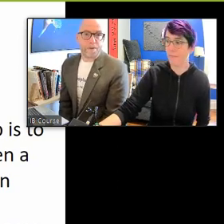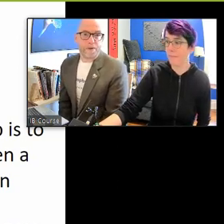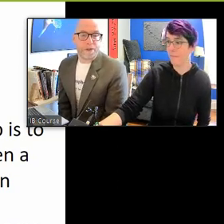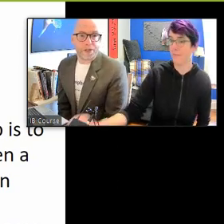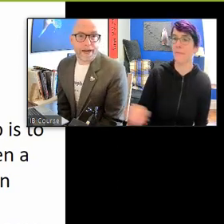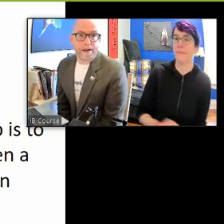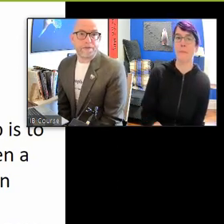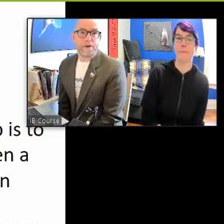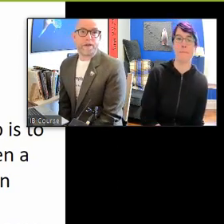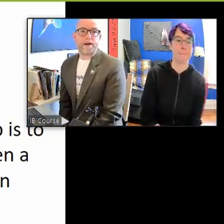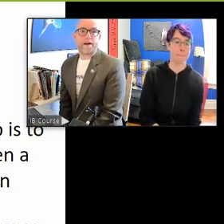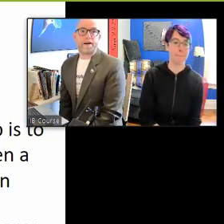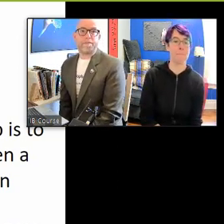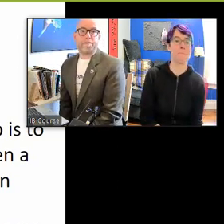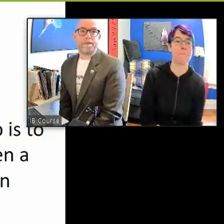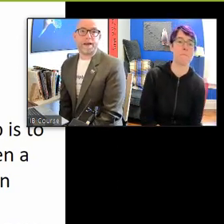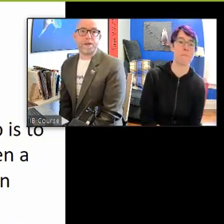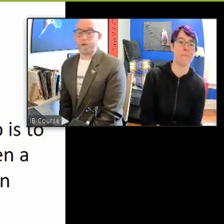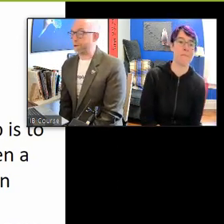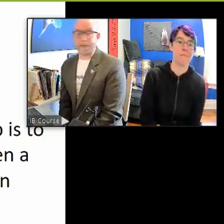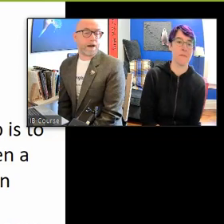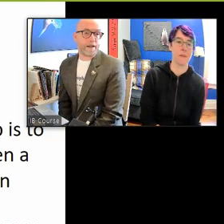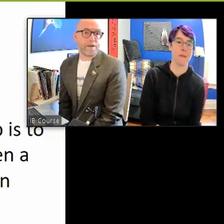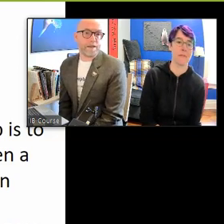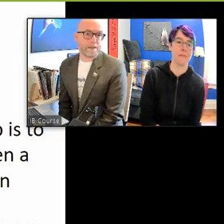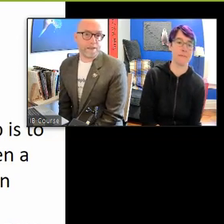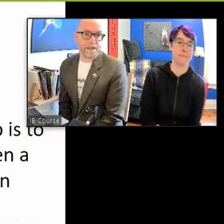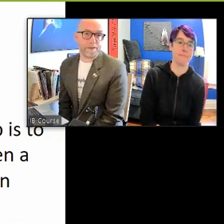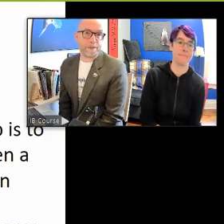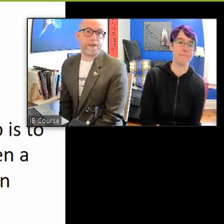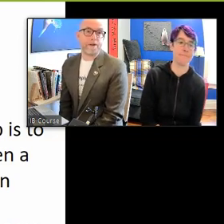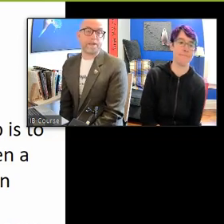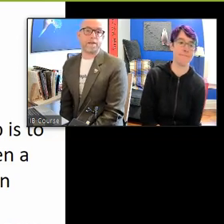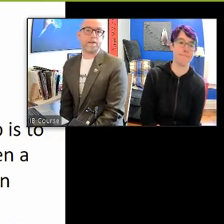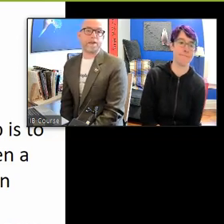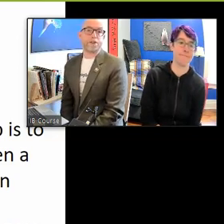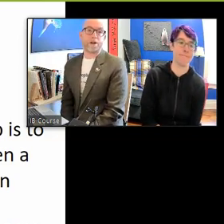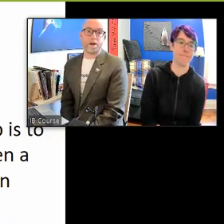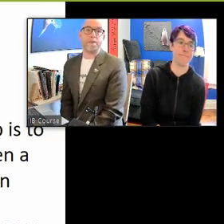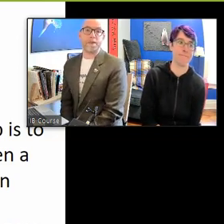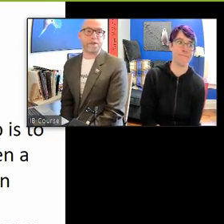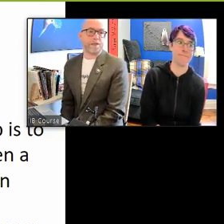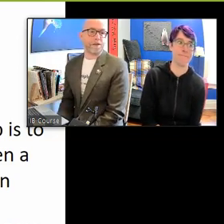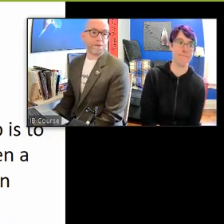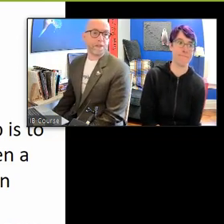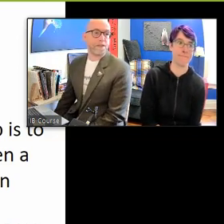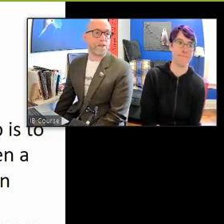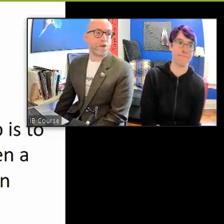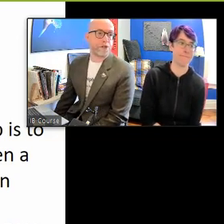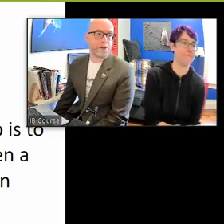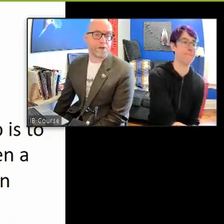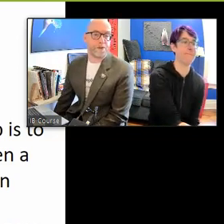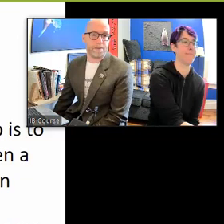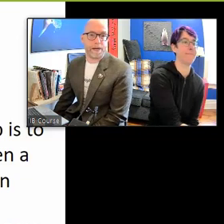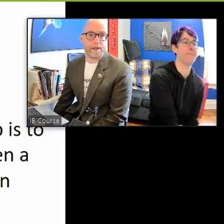And some of you in the chat have noted that you've been talking about this. This has been in the news, literally this term, this was in the news. But this is